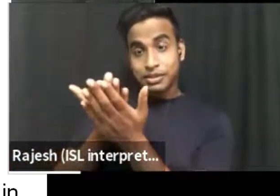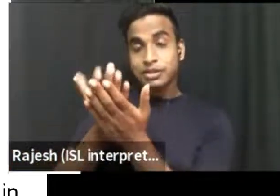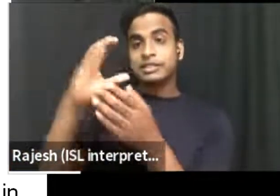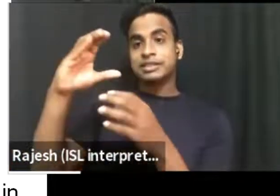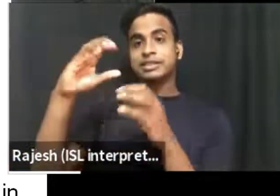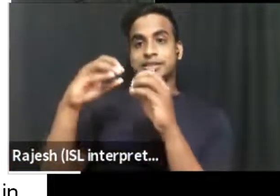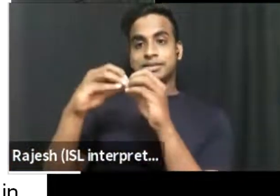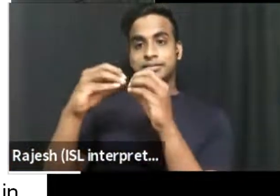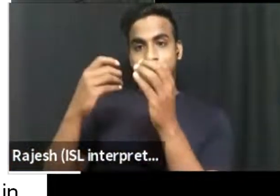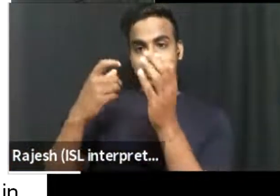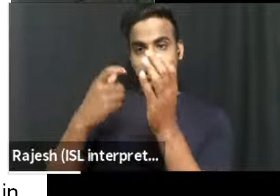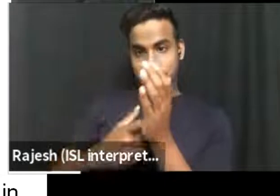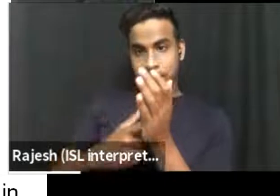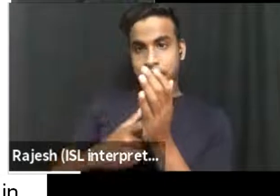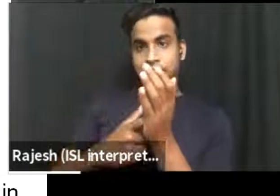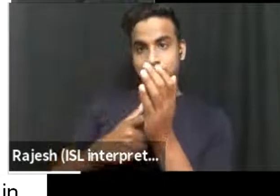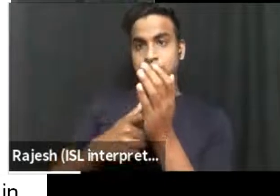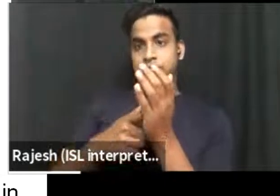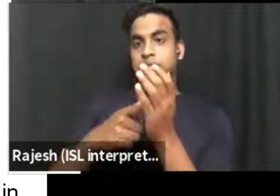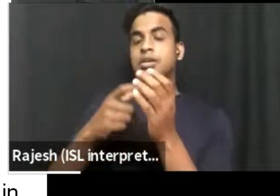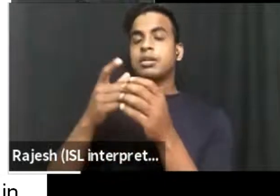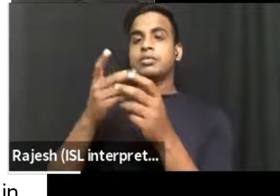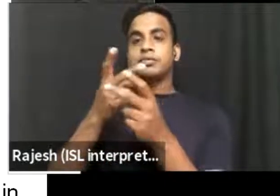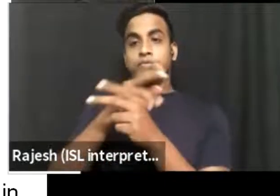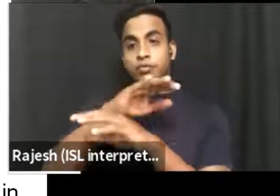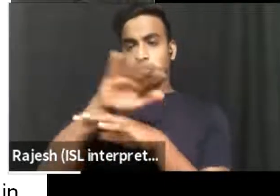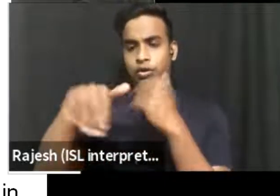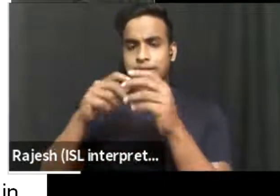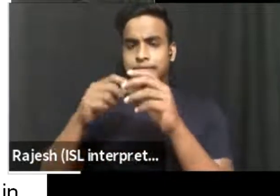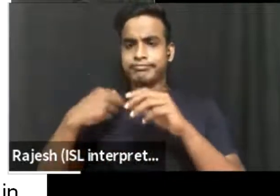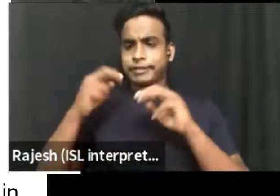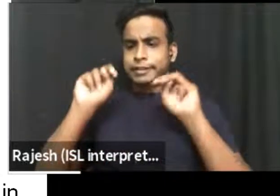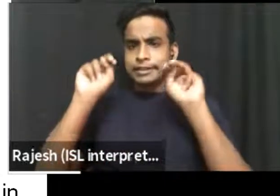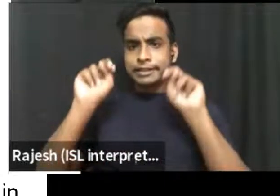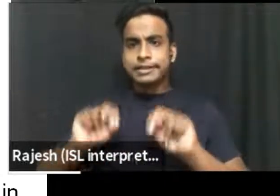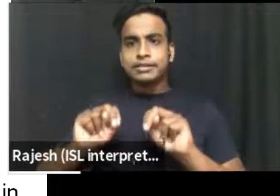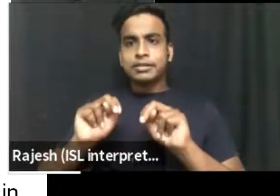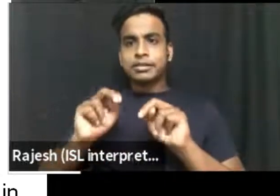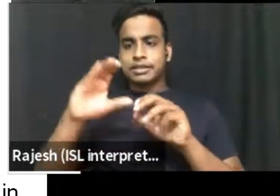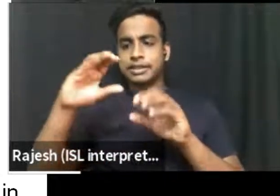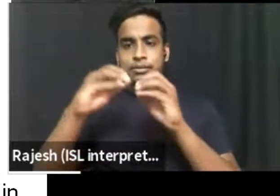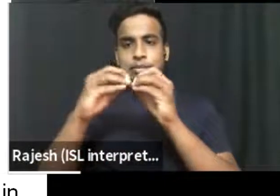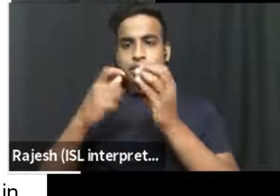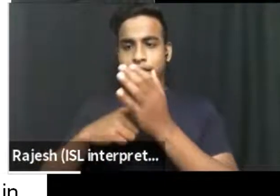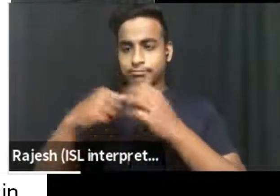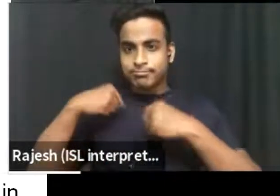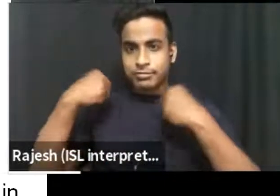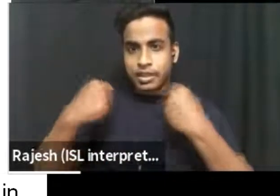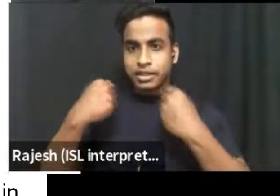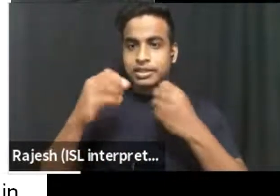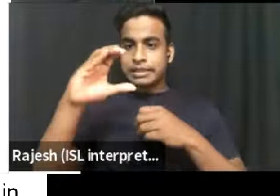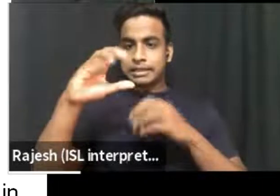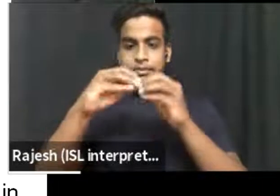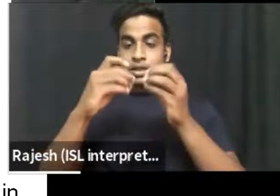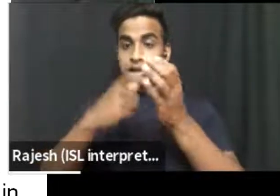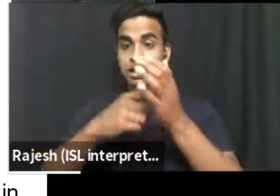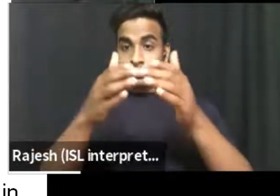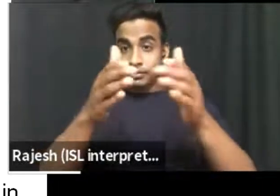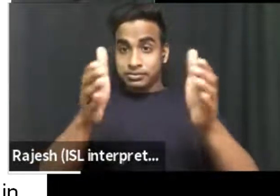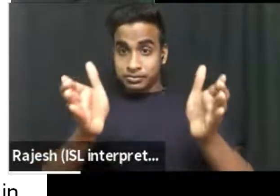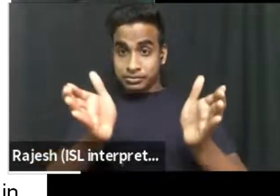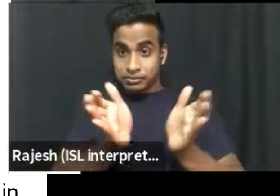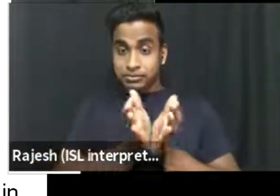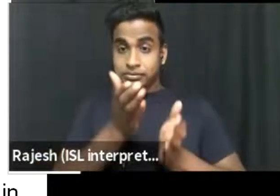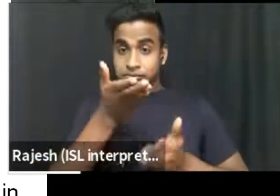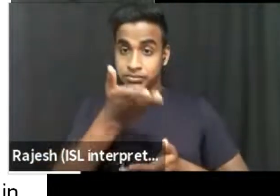low and middle income countries. So the need for pushing CBR, because somewhere community-based rehabilitation and